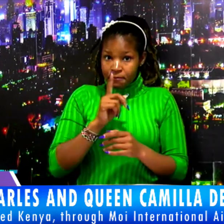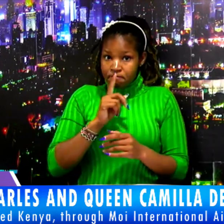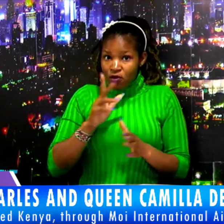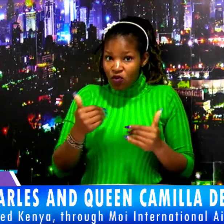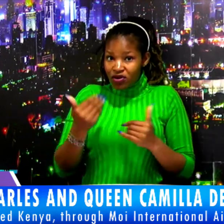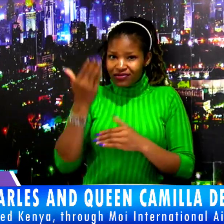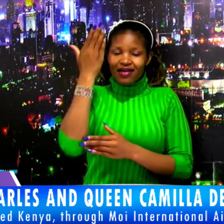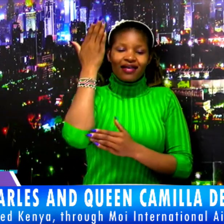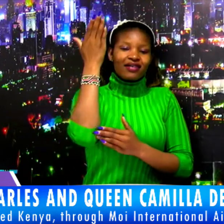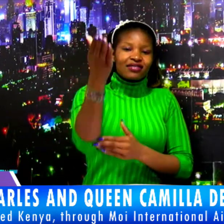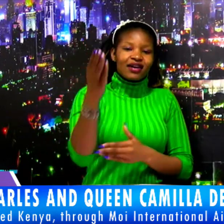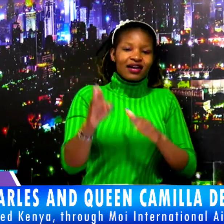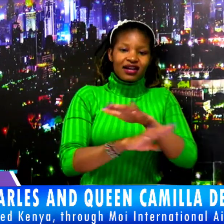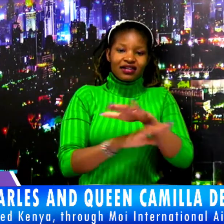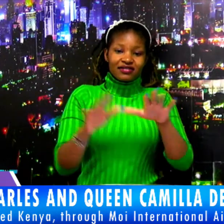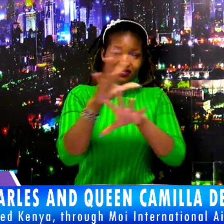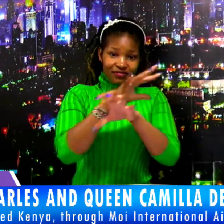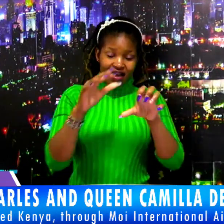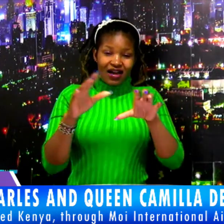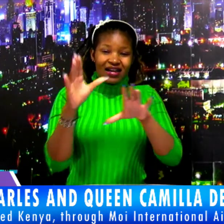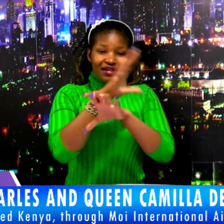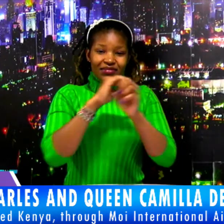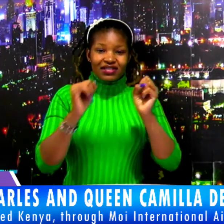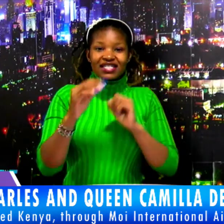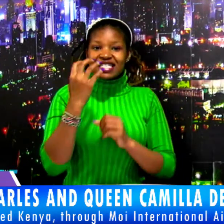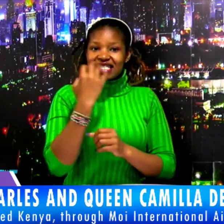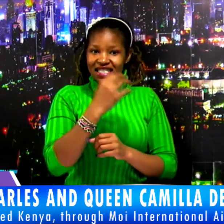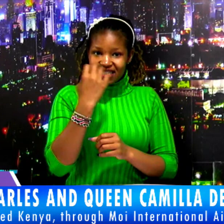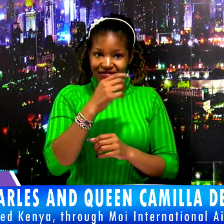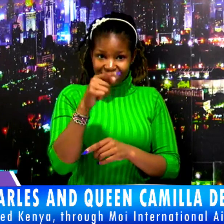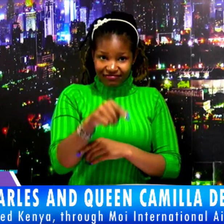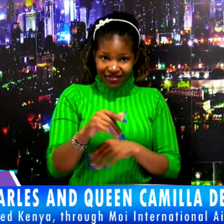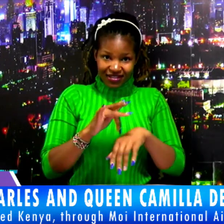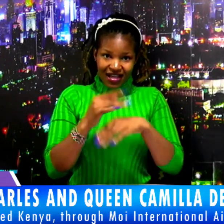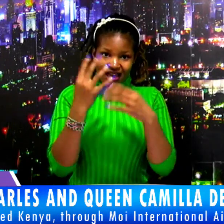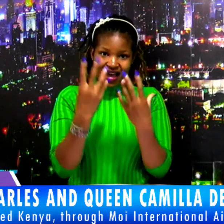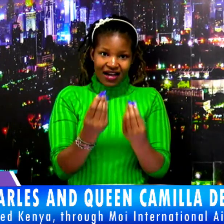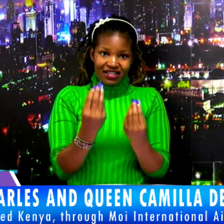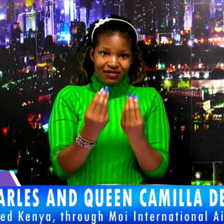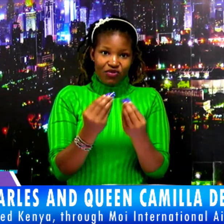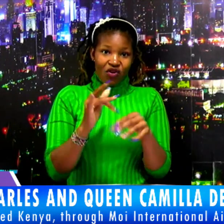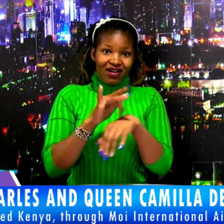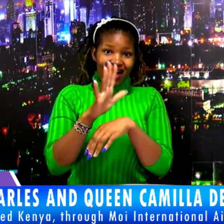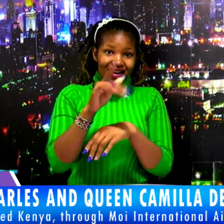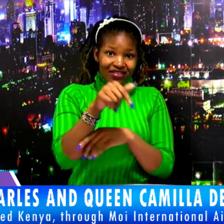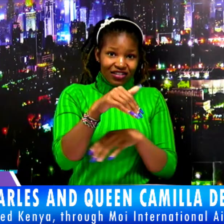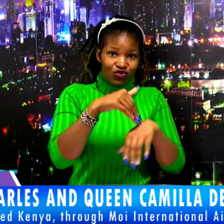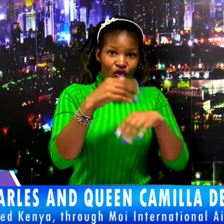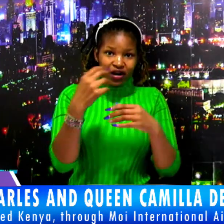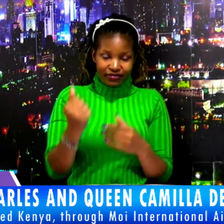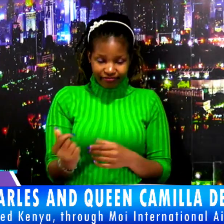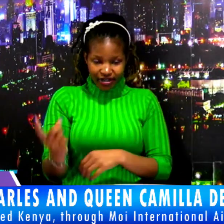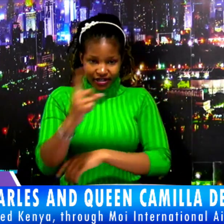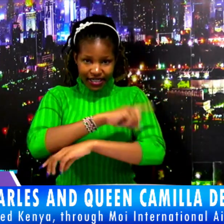by President William Ruto and his deputy Rigathi Gachagua.